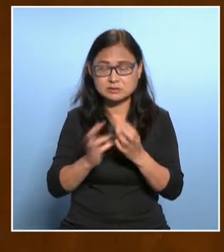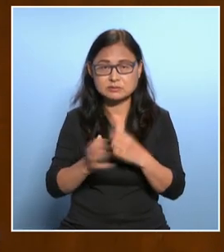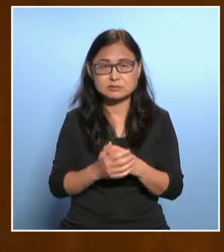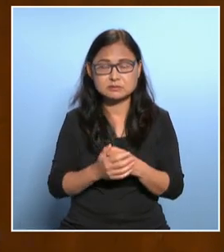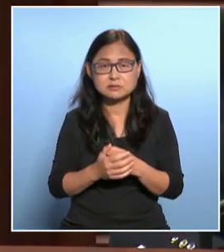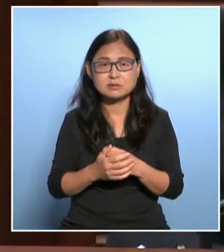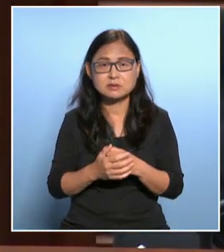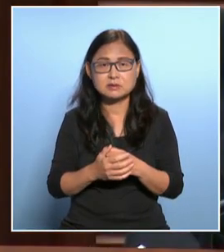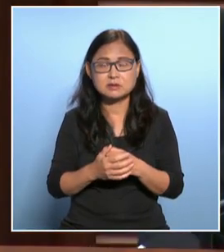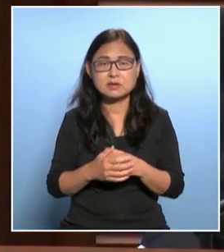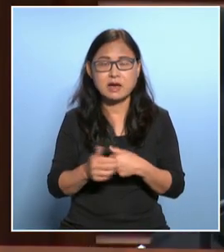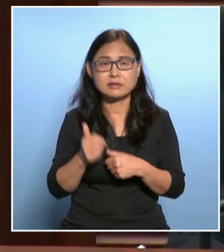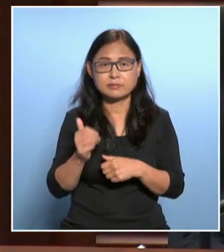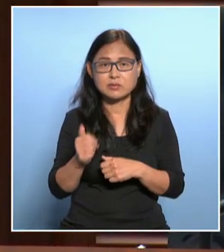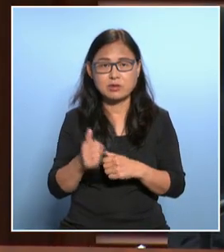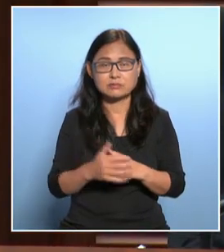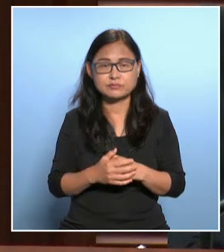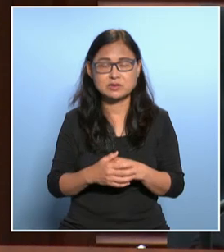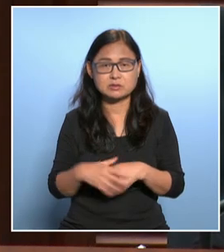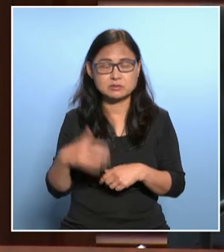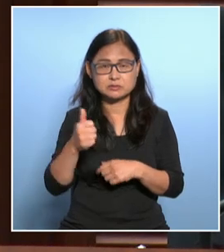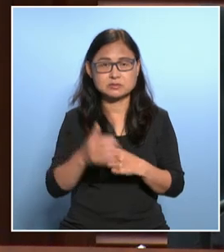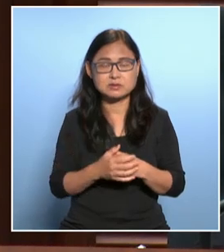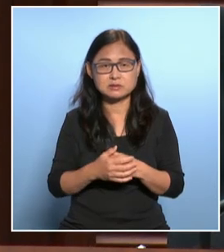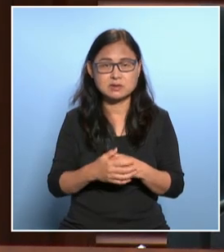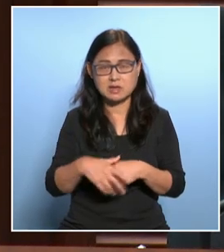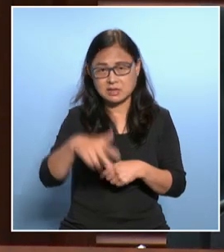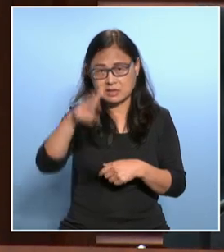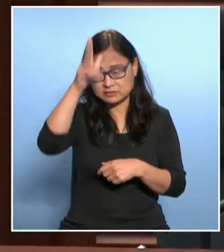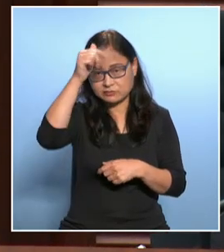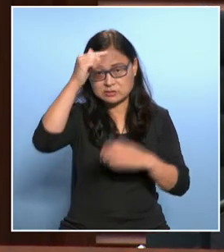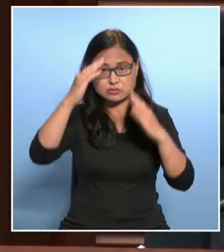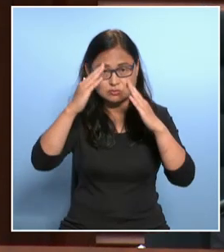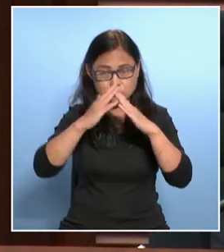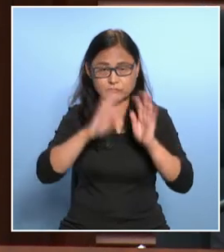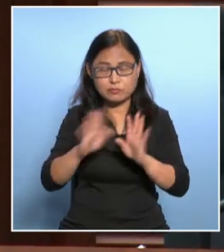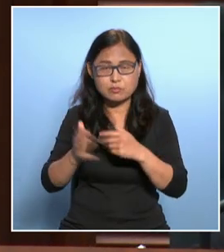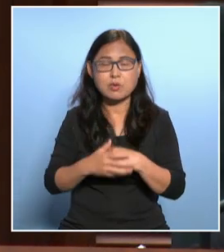please walk us through the paper. Thank you, Chair. Chair,